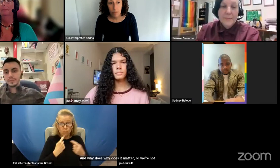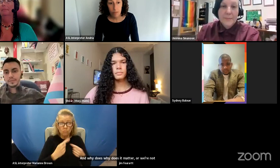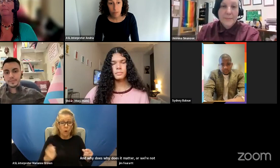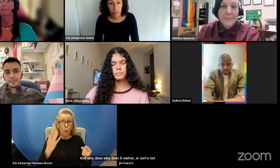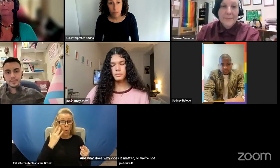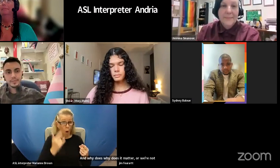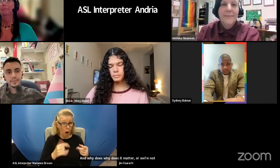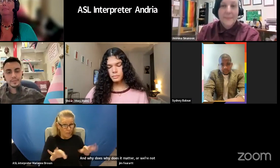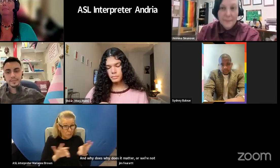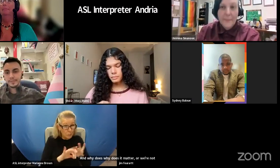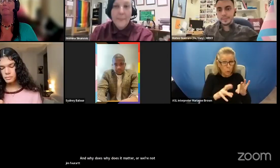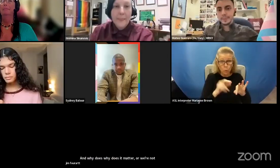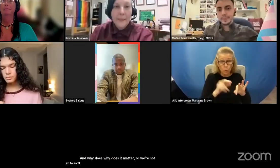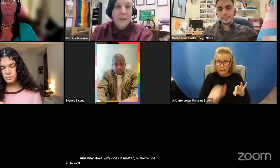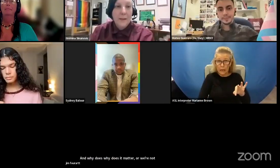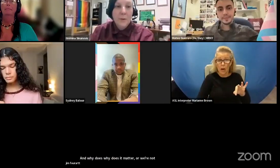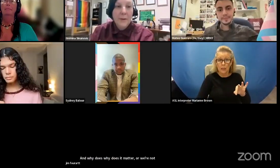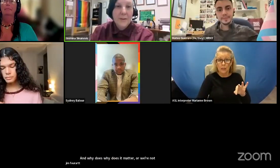to answer.